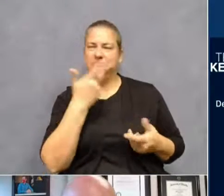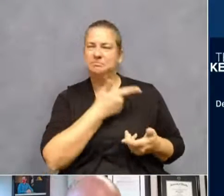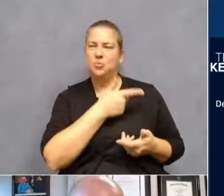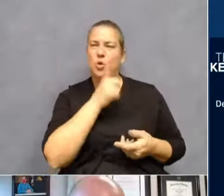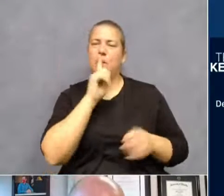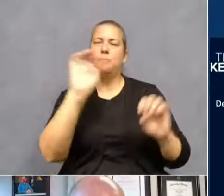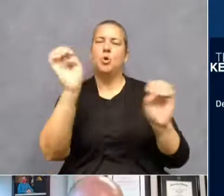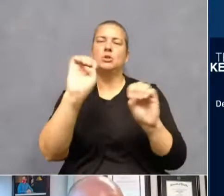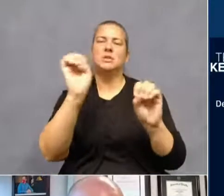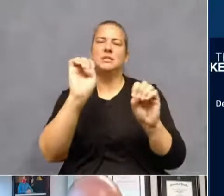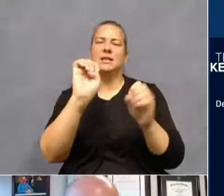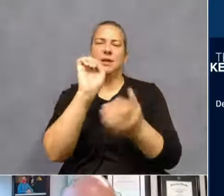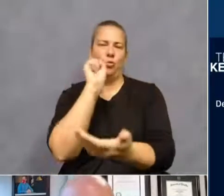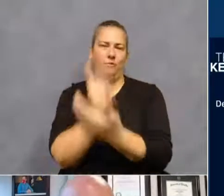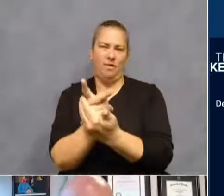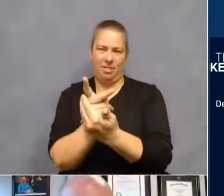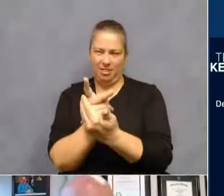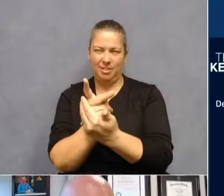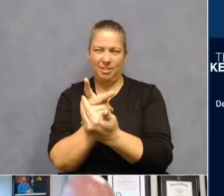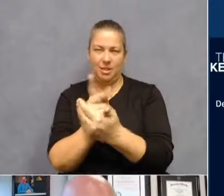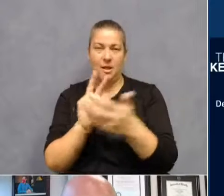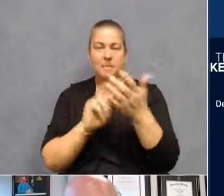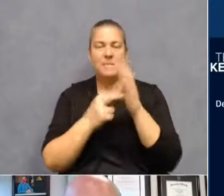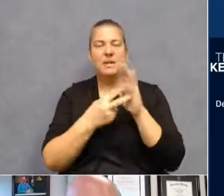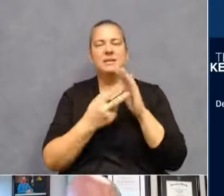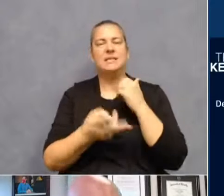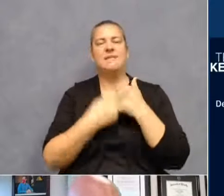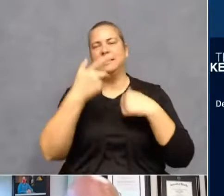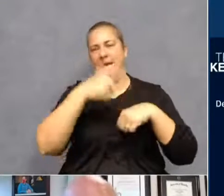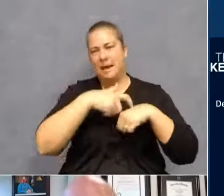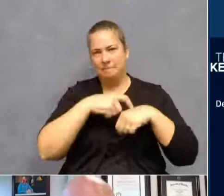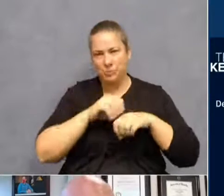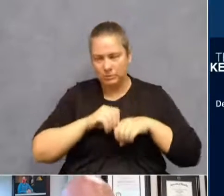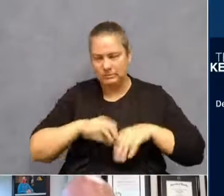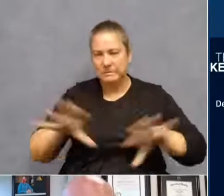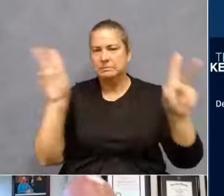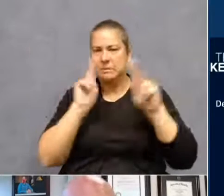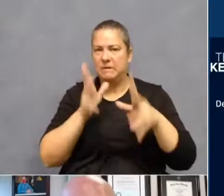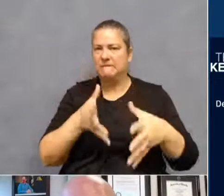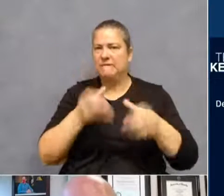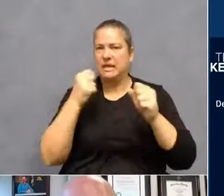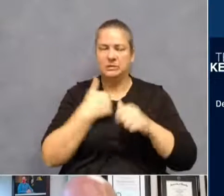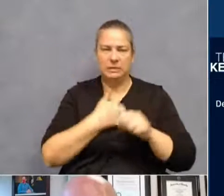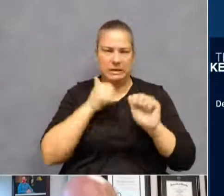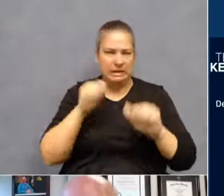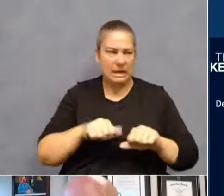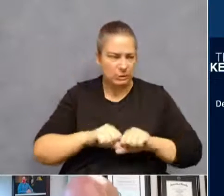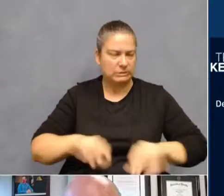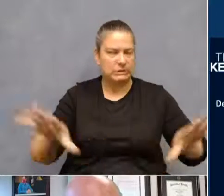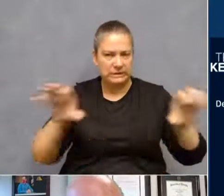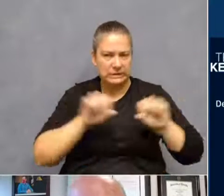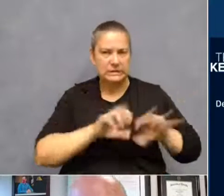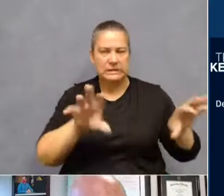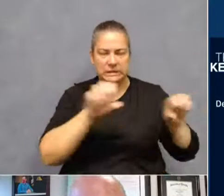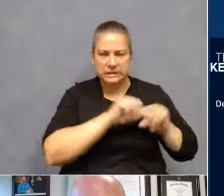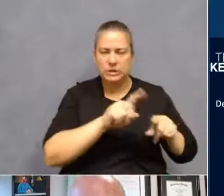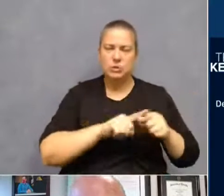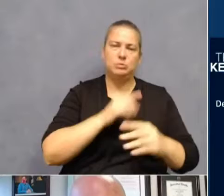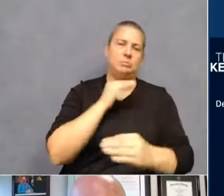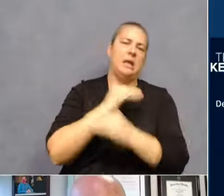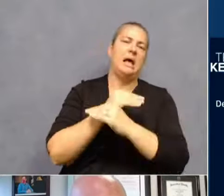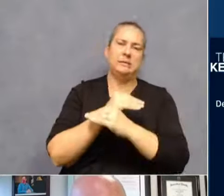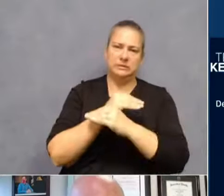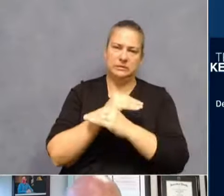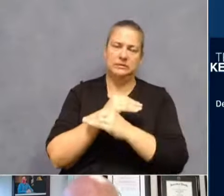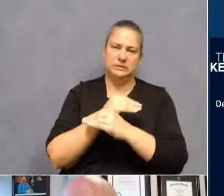time so that we can get the vaccine out to people as quickly as possible to try to blunt this pandemic. Once